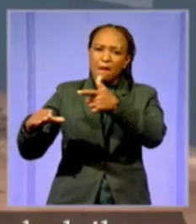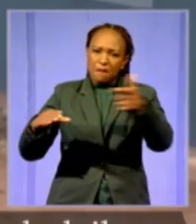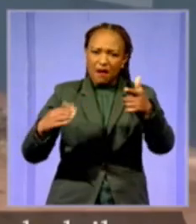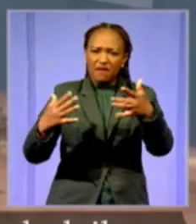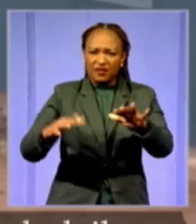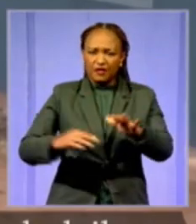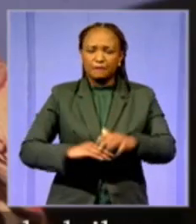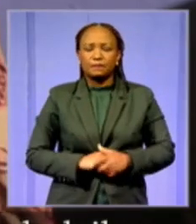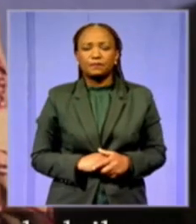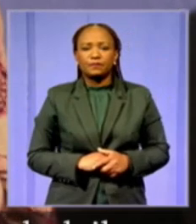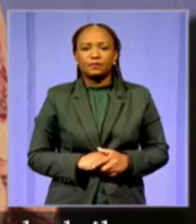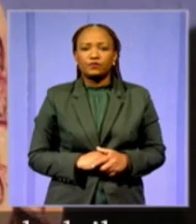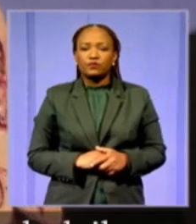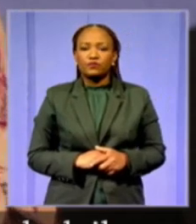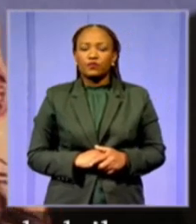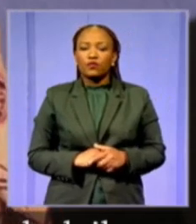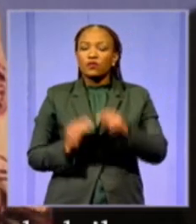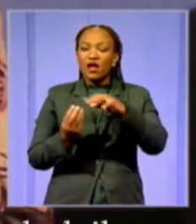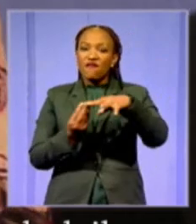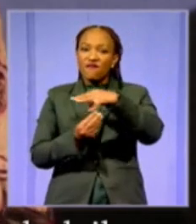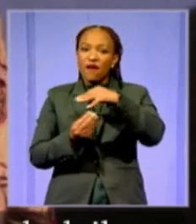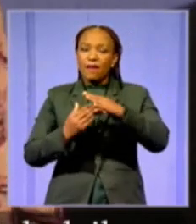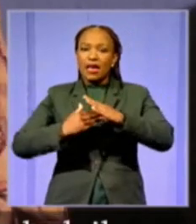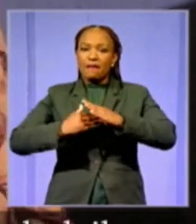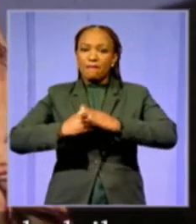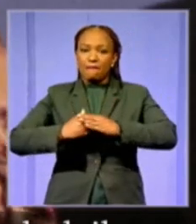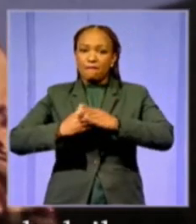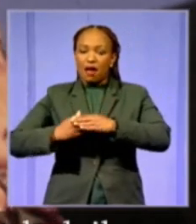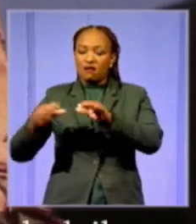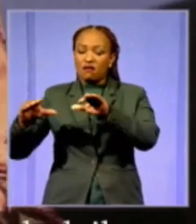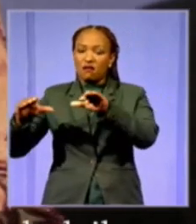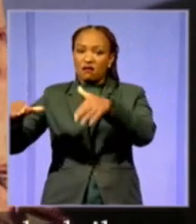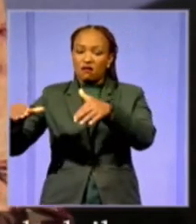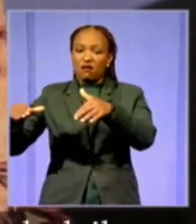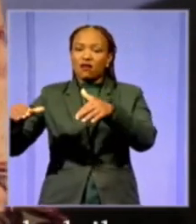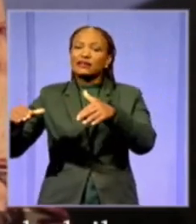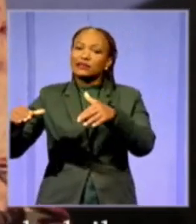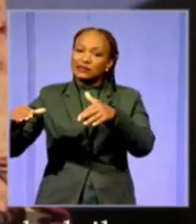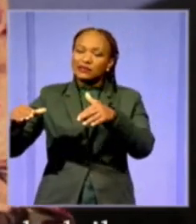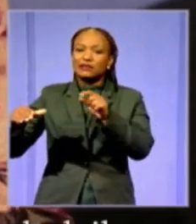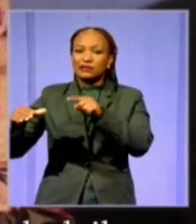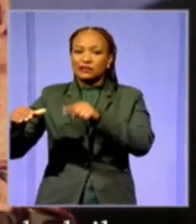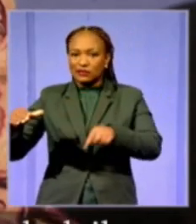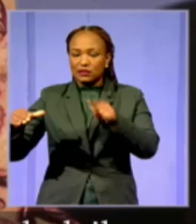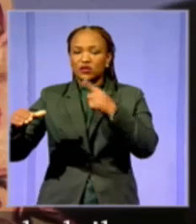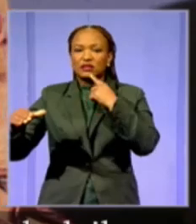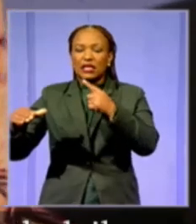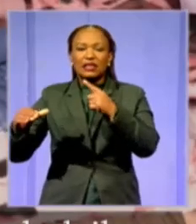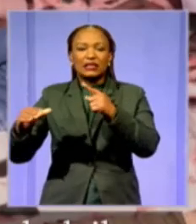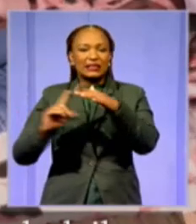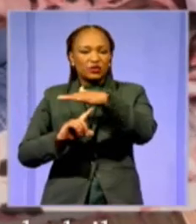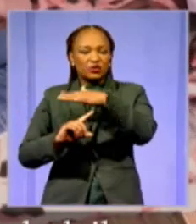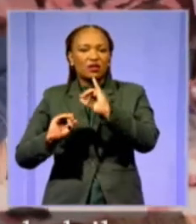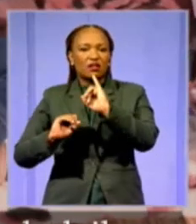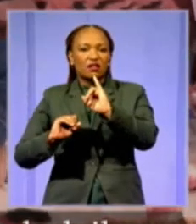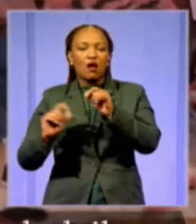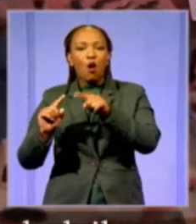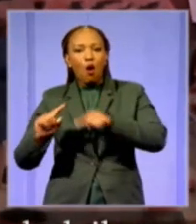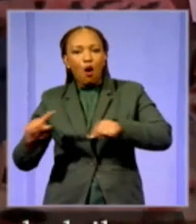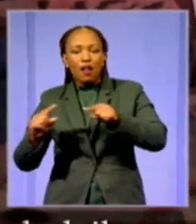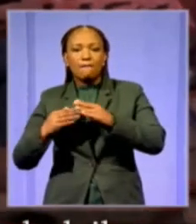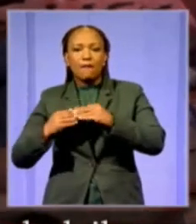Maloko a lelapa la bao ba bolailweng ba retelelwa ke go amogela seemo go begwa fa lelapa la batho ba le 7 le ne le